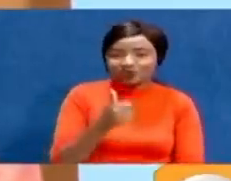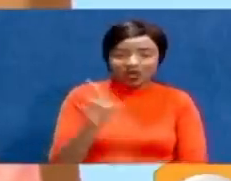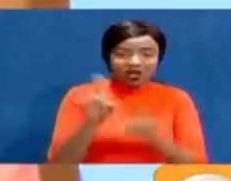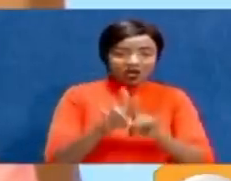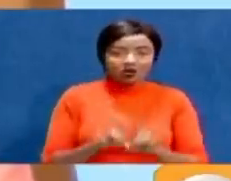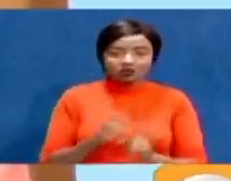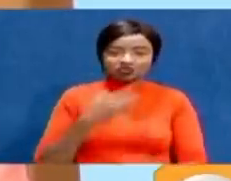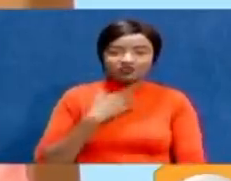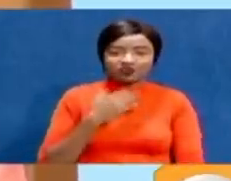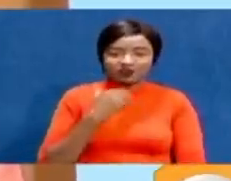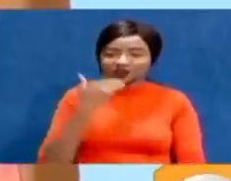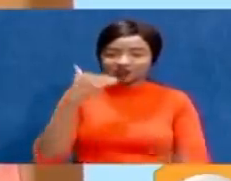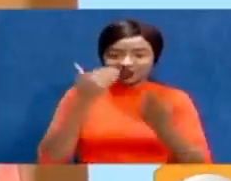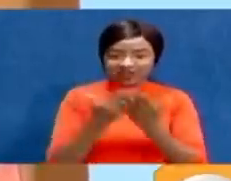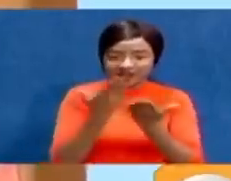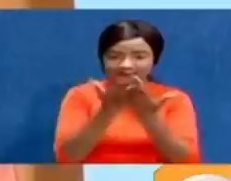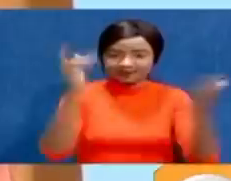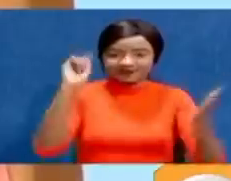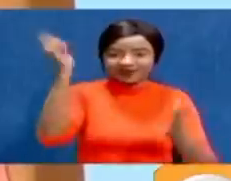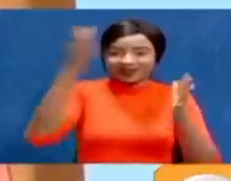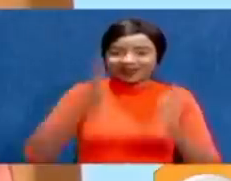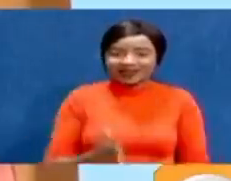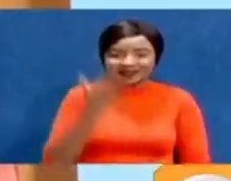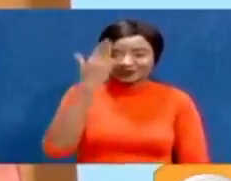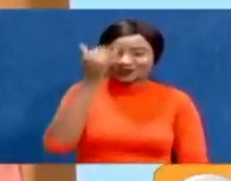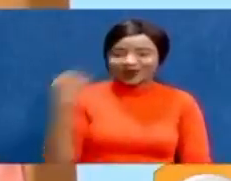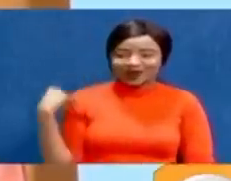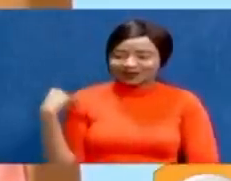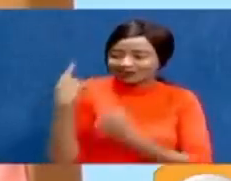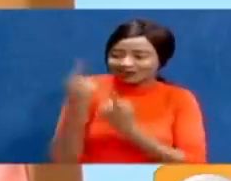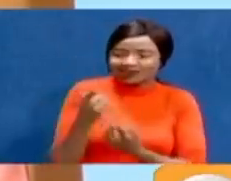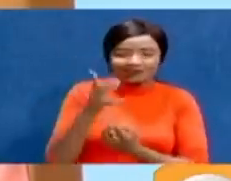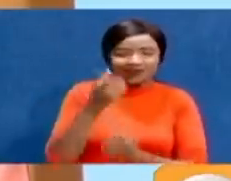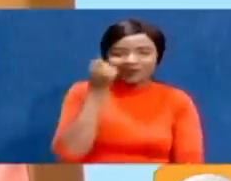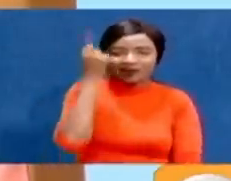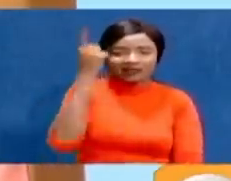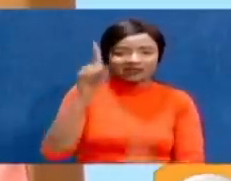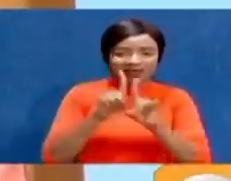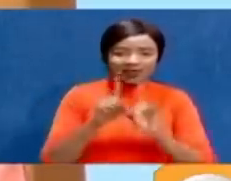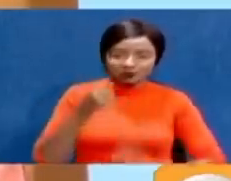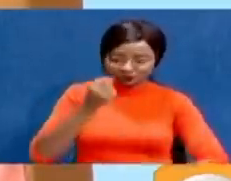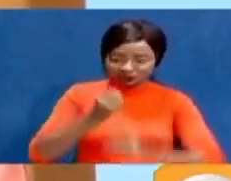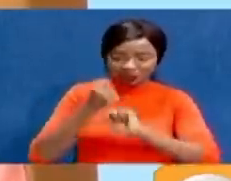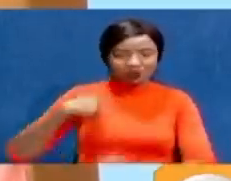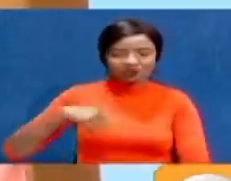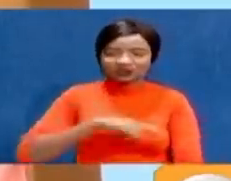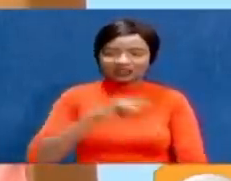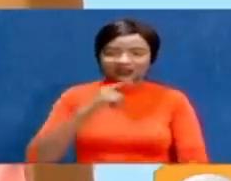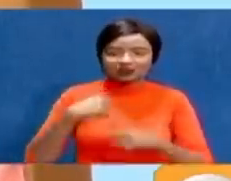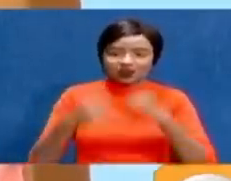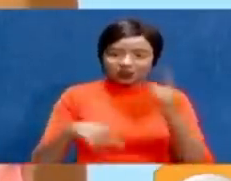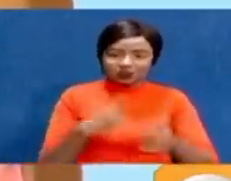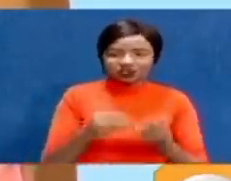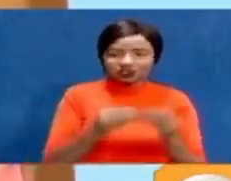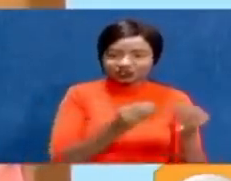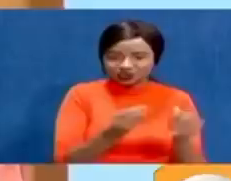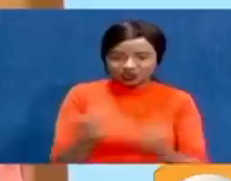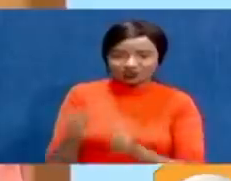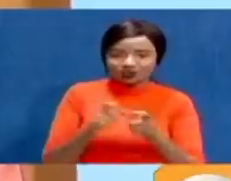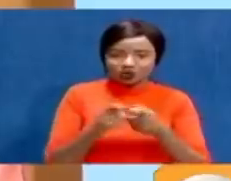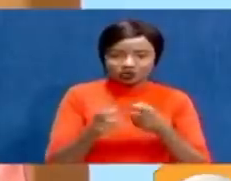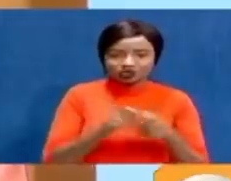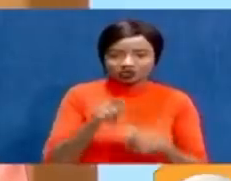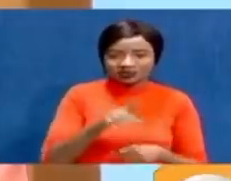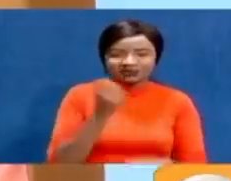I also want to thank Kenyans in general for their understanding and support as we continue to tackle this enemy.